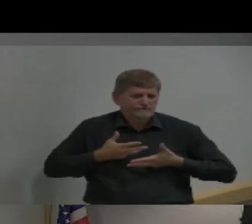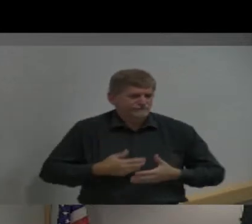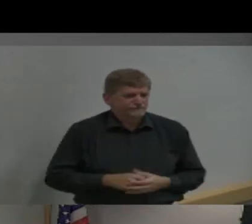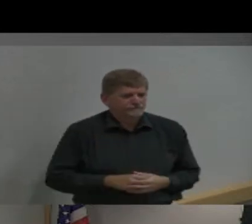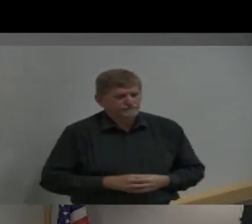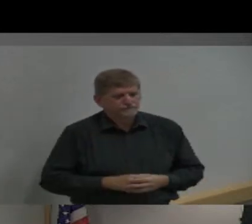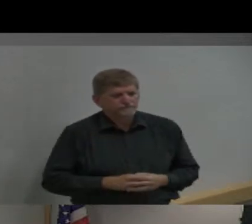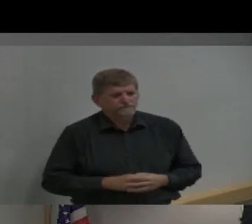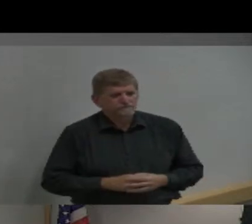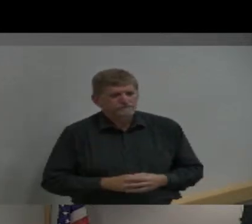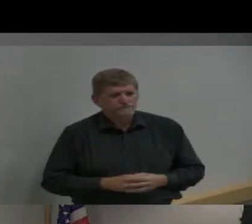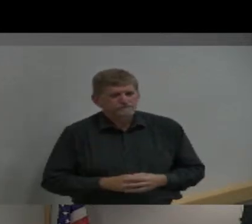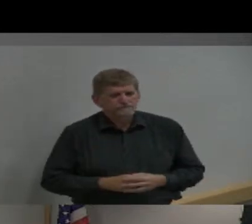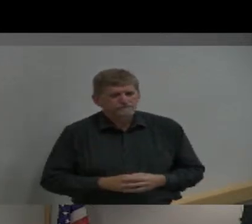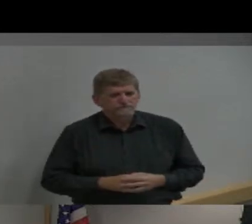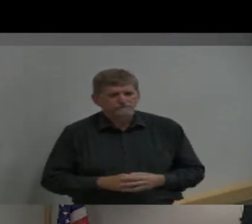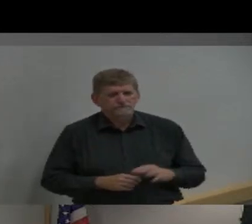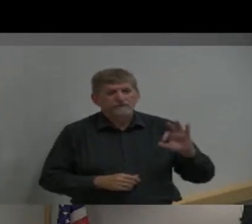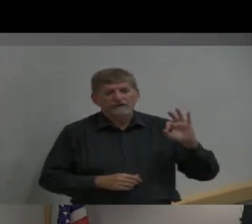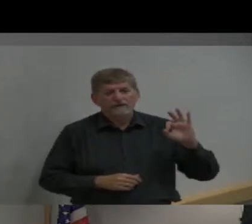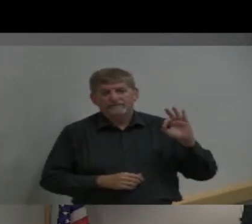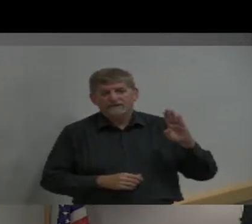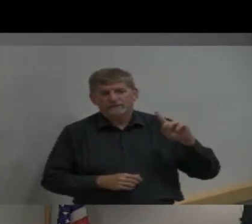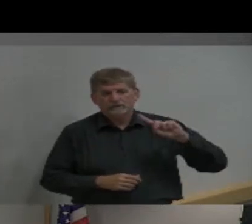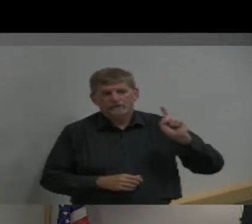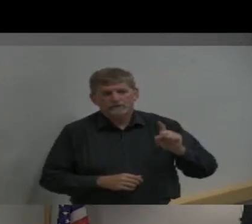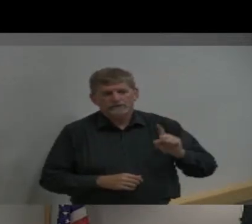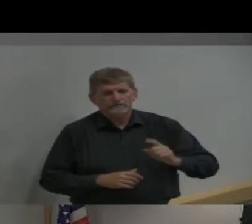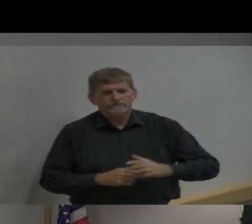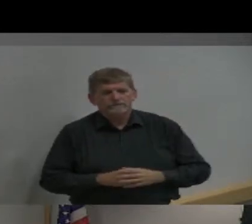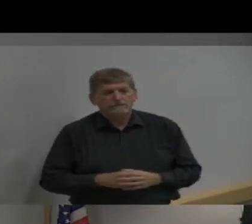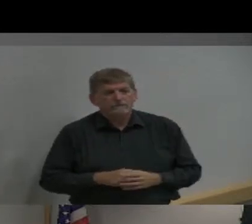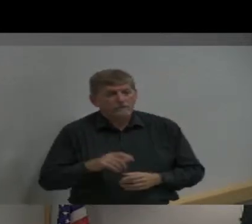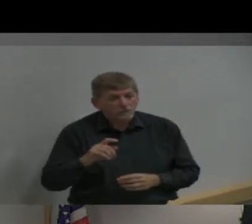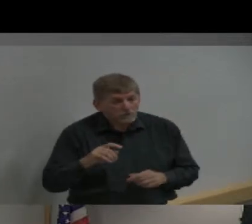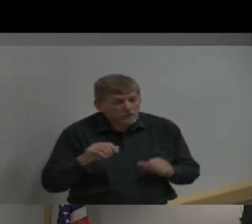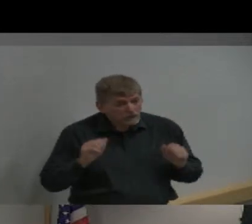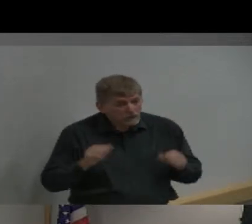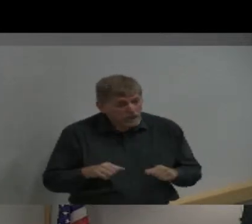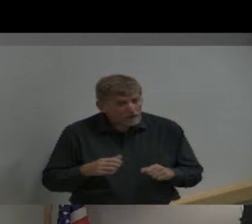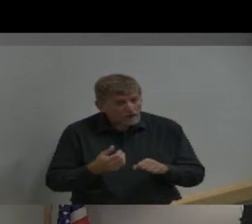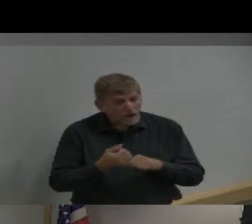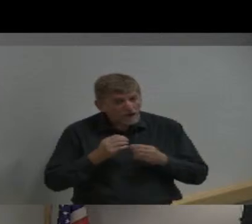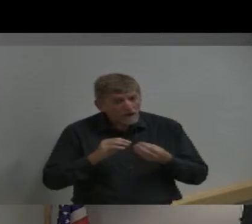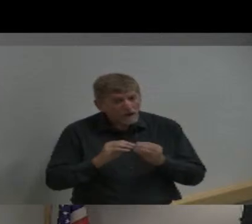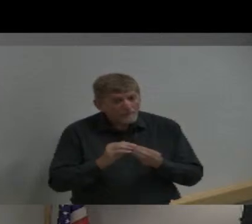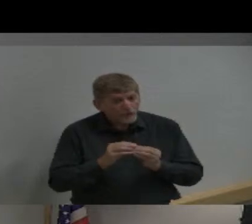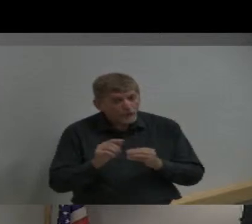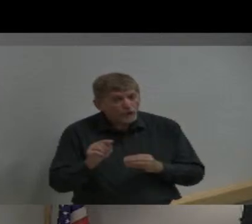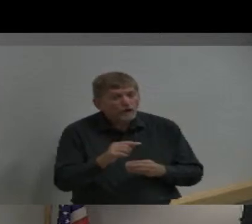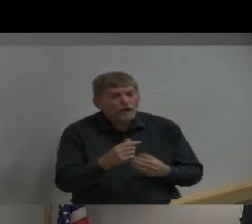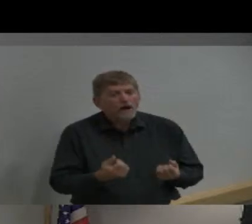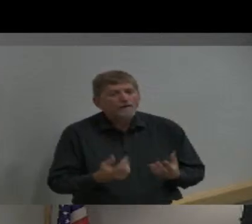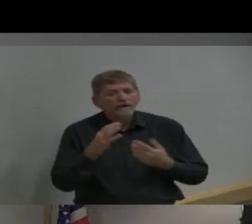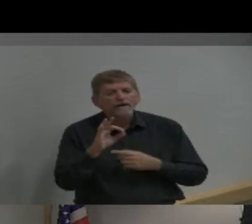Question from Facebook Live. Would it be possible to get an aggregate number for flu vaccination rates?